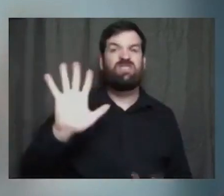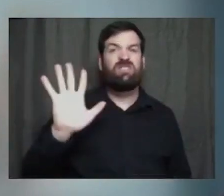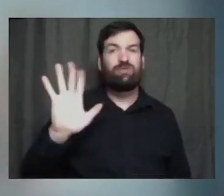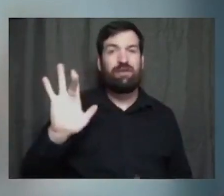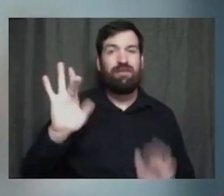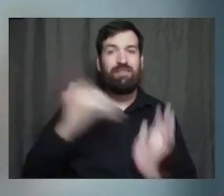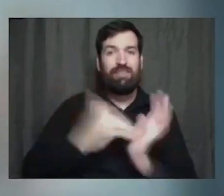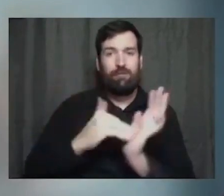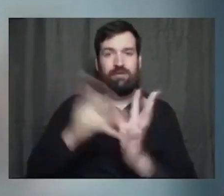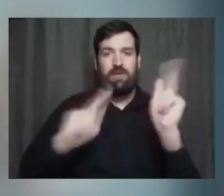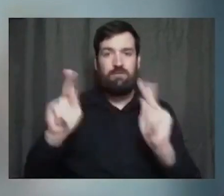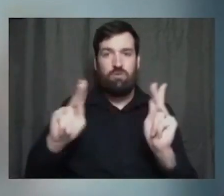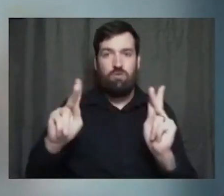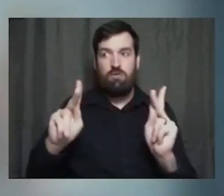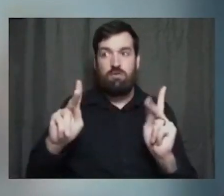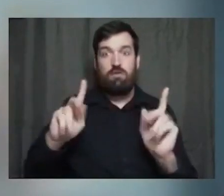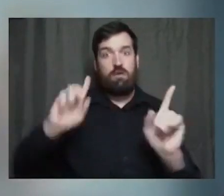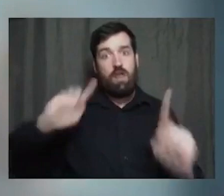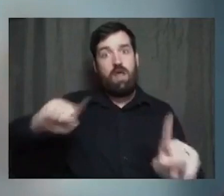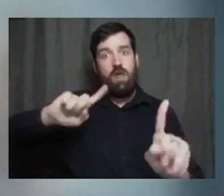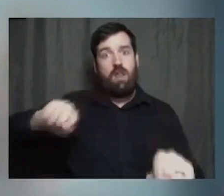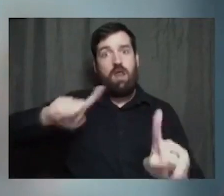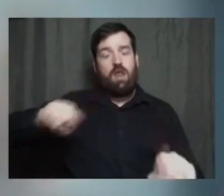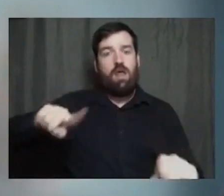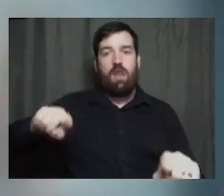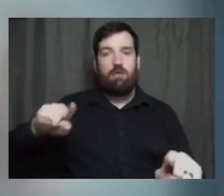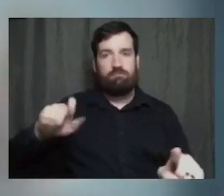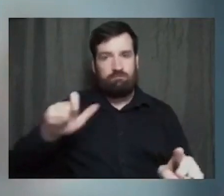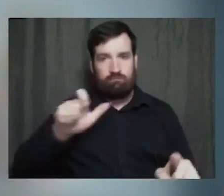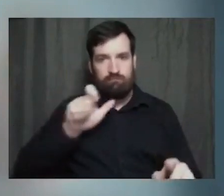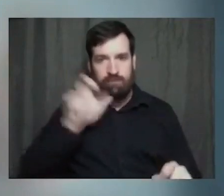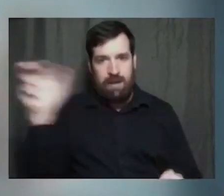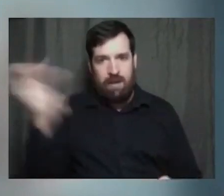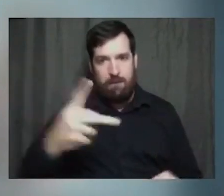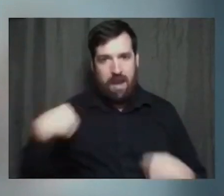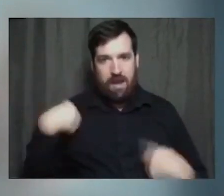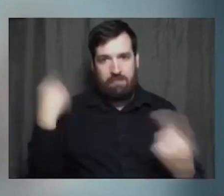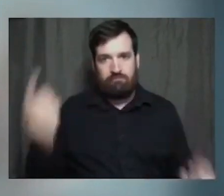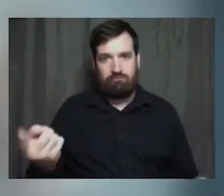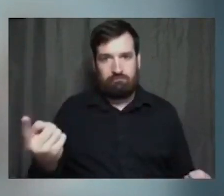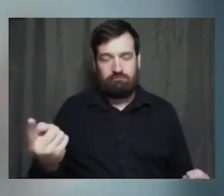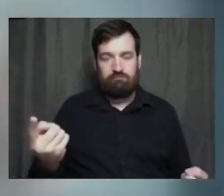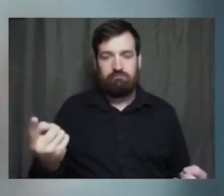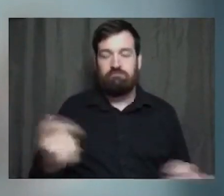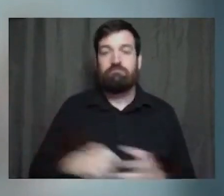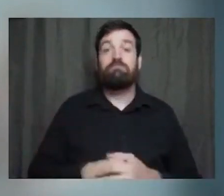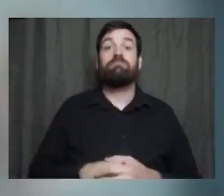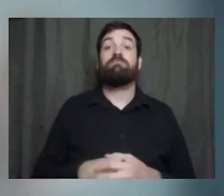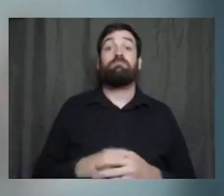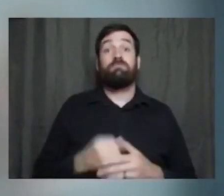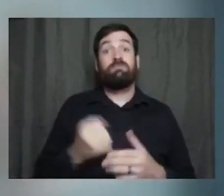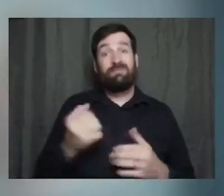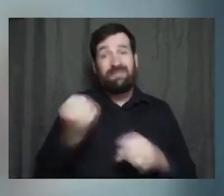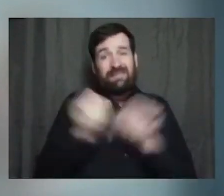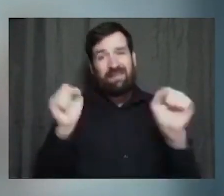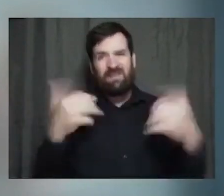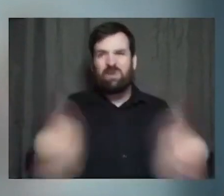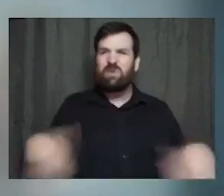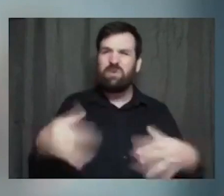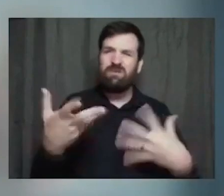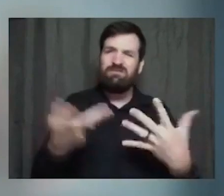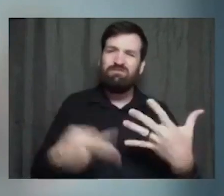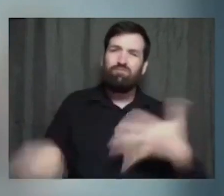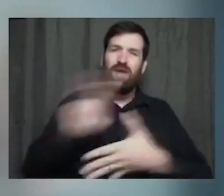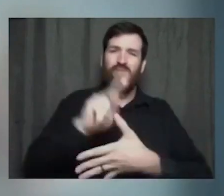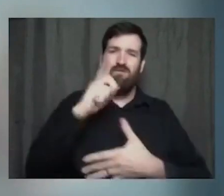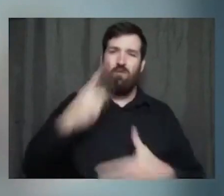donating before that have not come back since. So safety is incredibly important to us because we need our donors to know that this is a safe